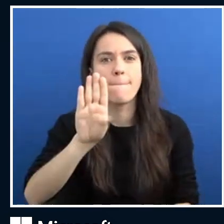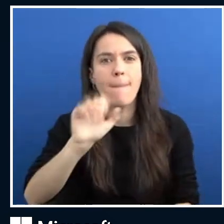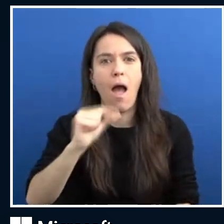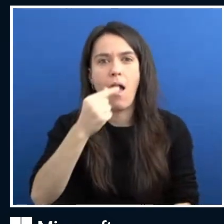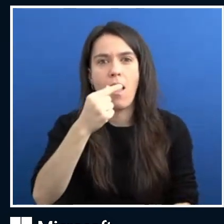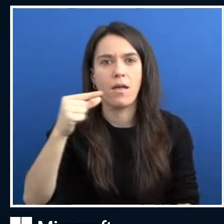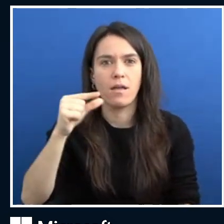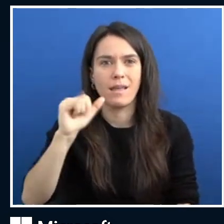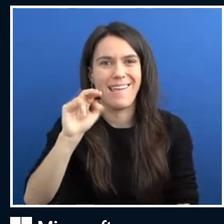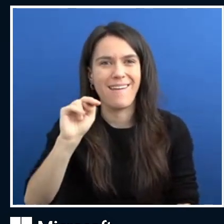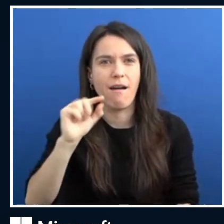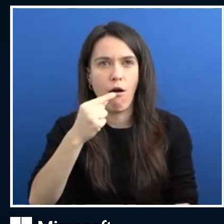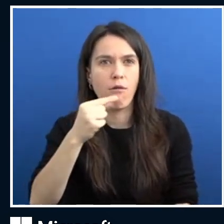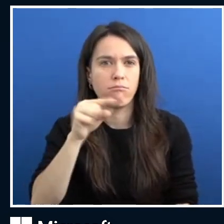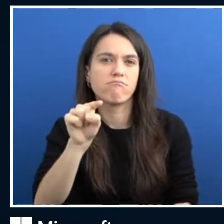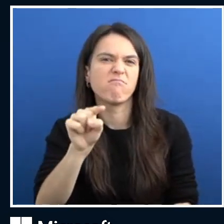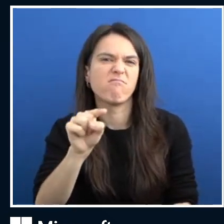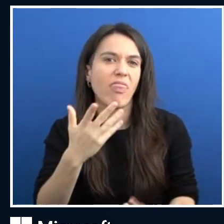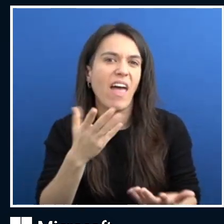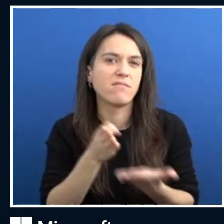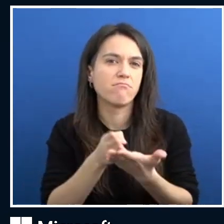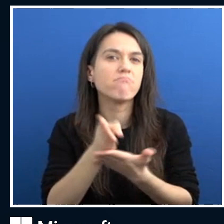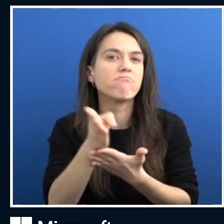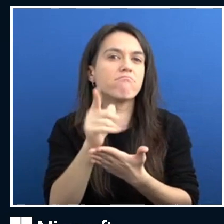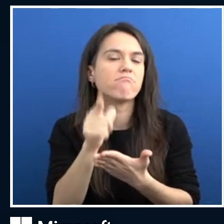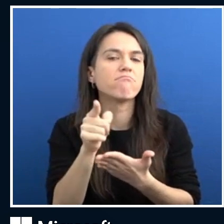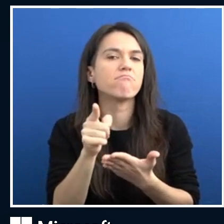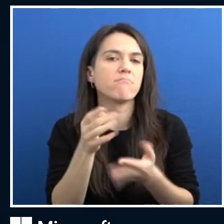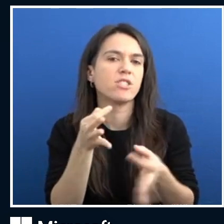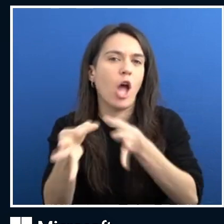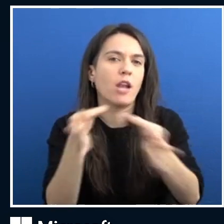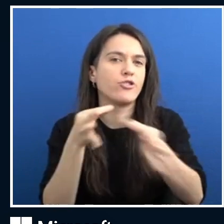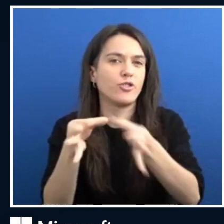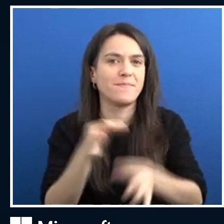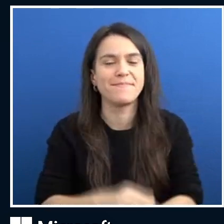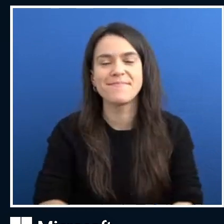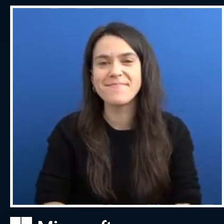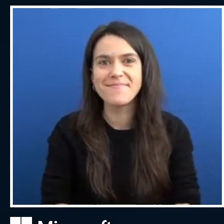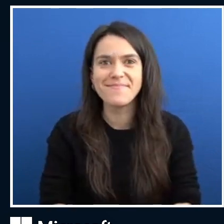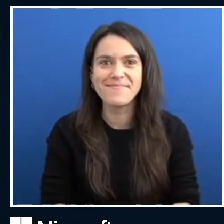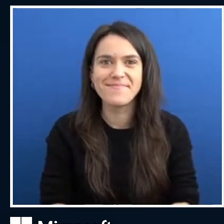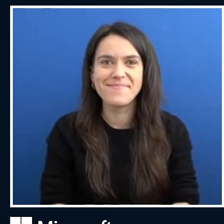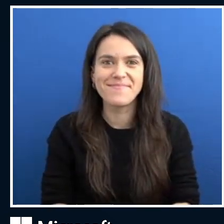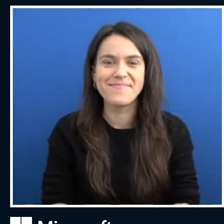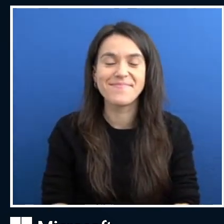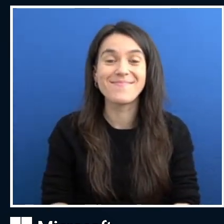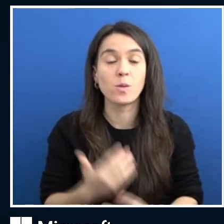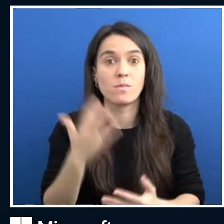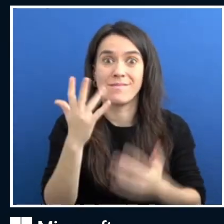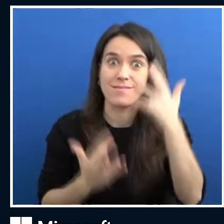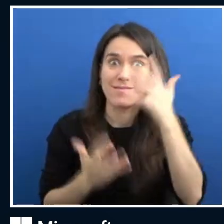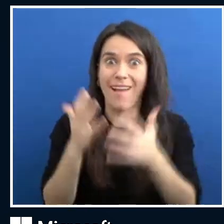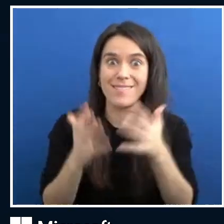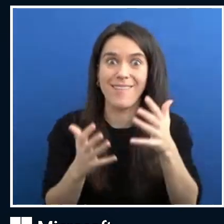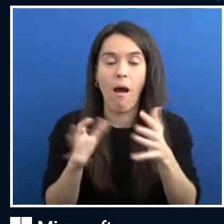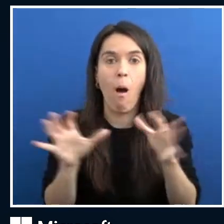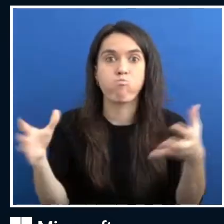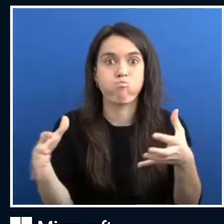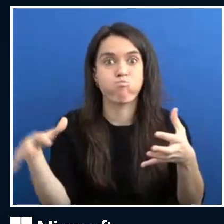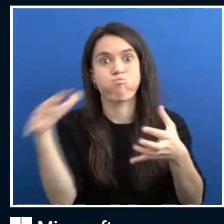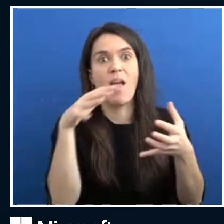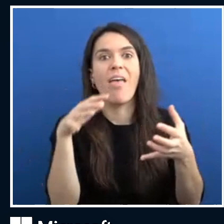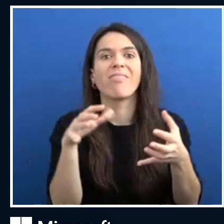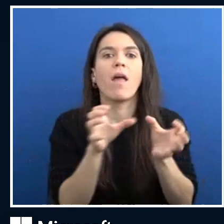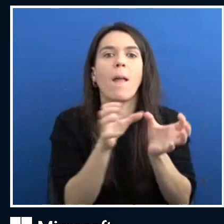So that's the point. That's how random forest works. So you bootstrap your data and then you bag it and come up with one final class. This is like